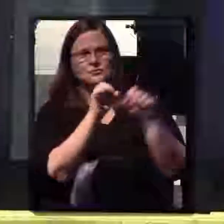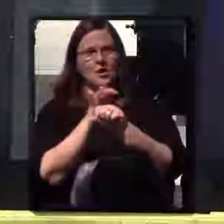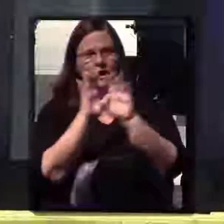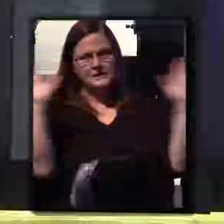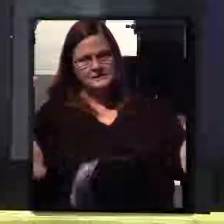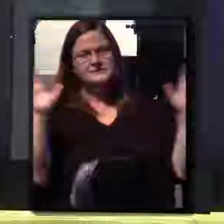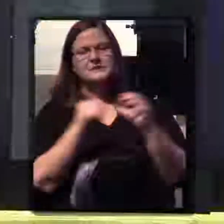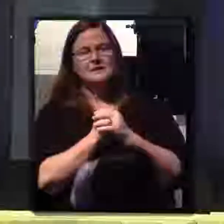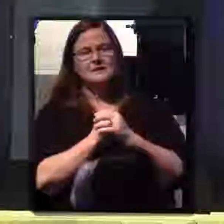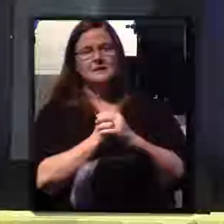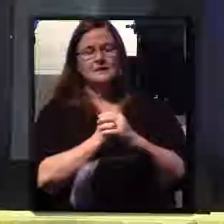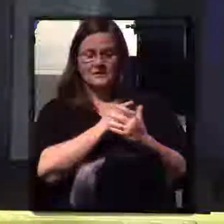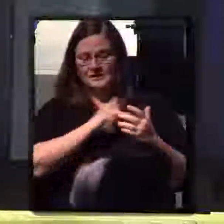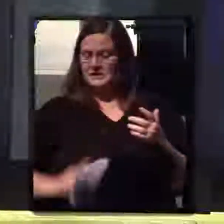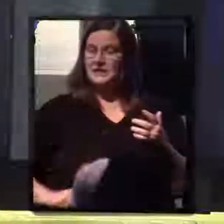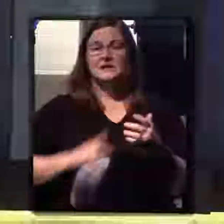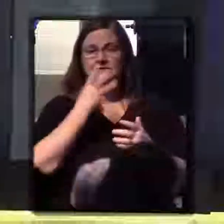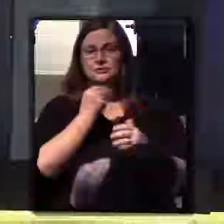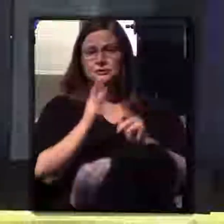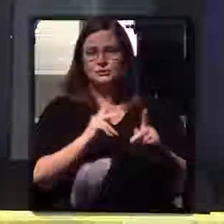at the cross? You know, we see